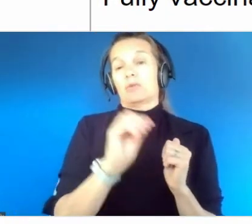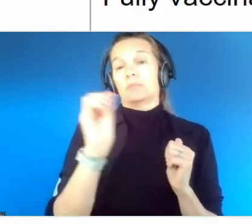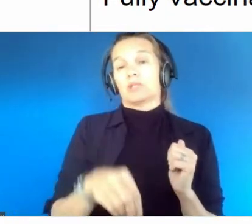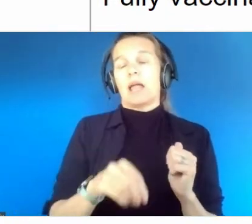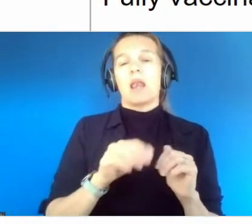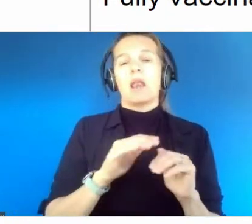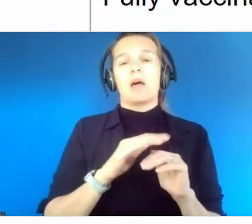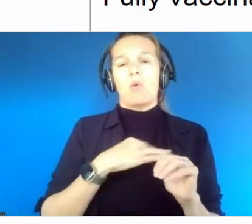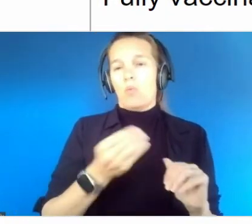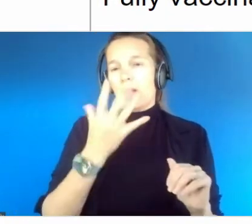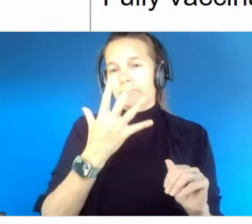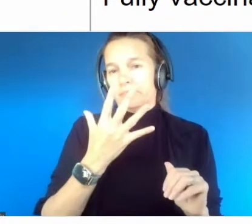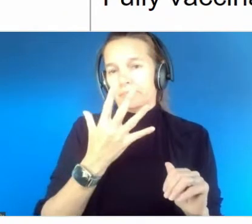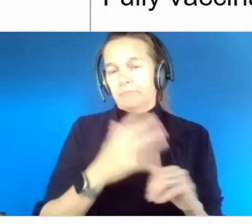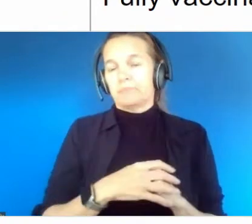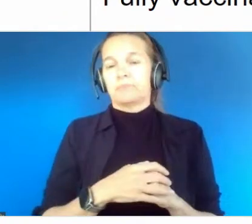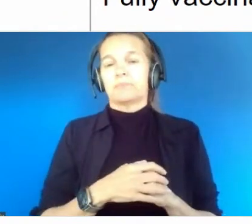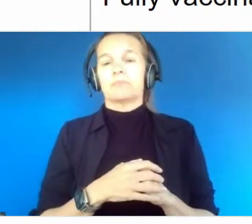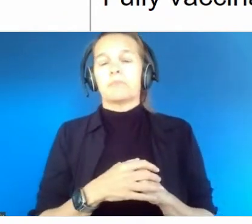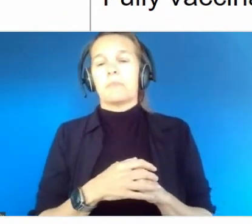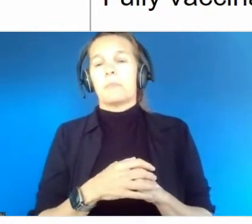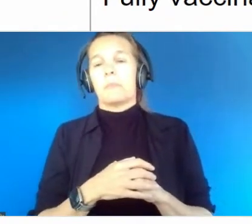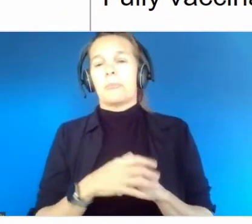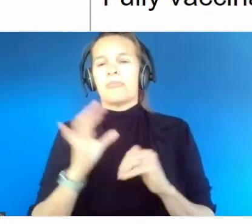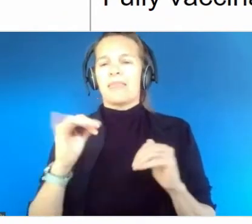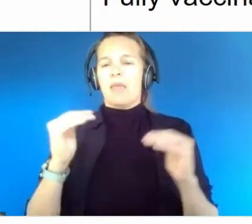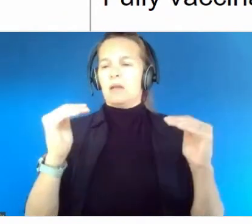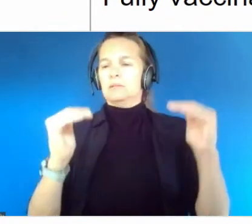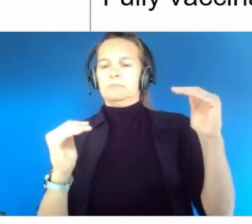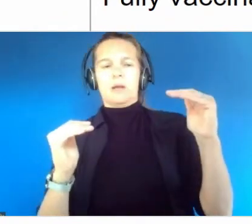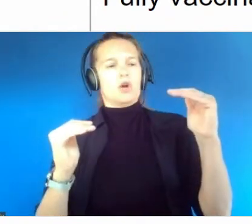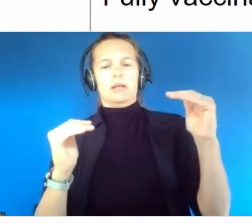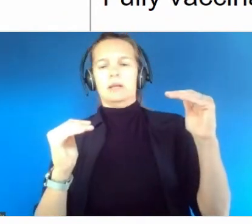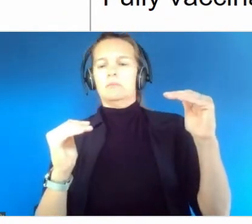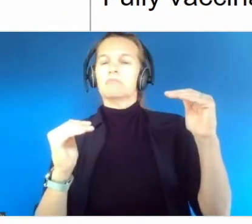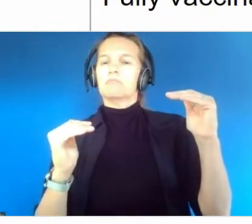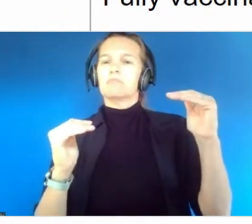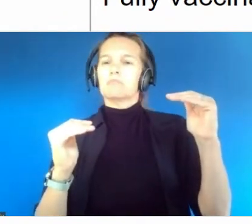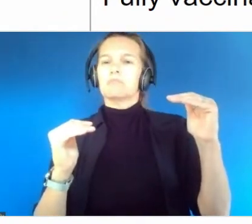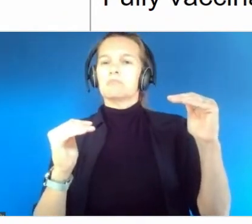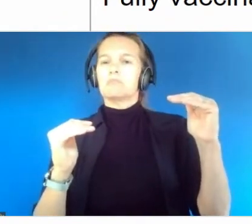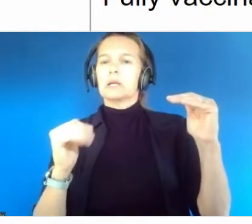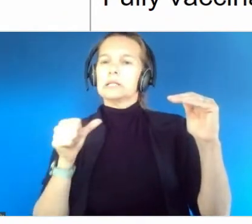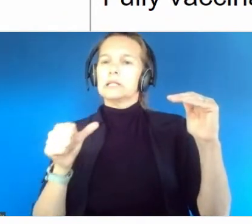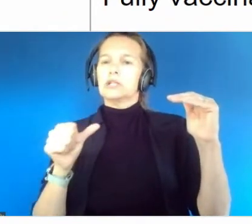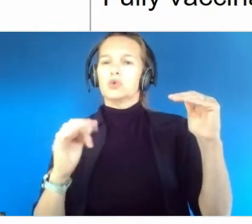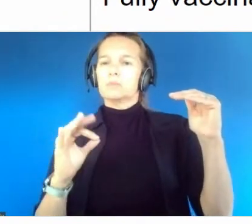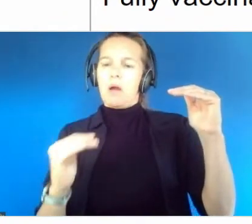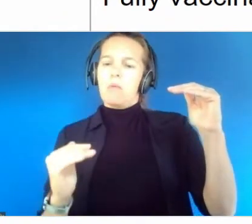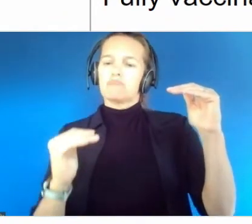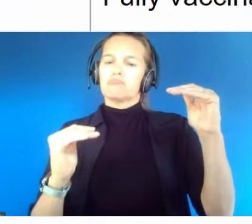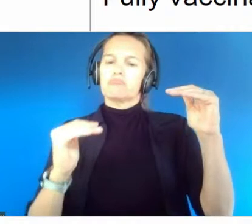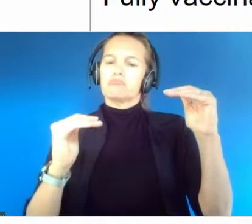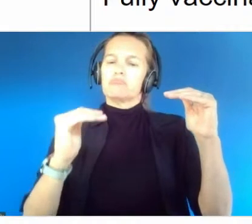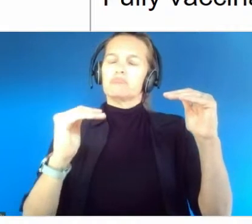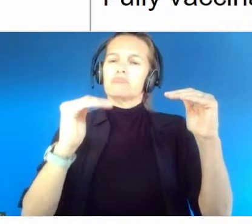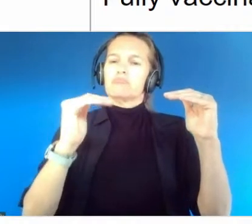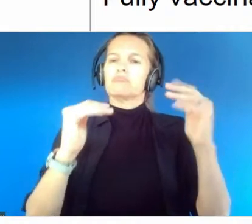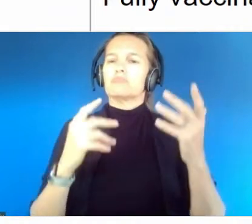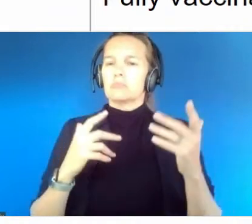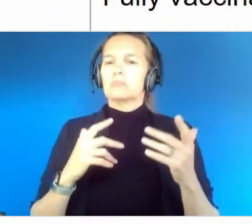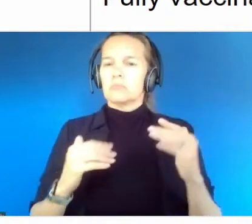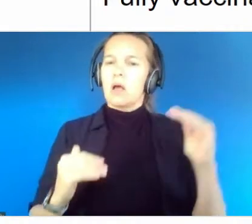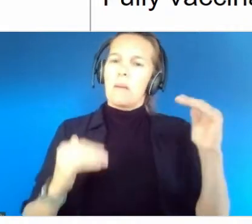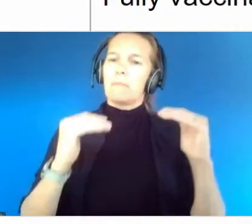non-Hispanic whites. This disparity continues, but it has been closing as we move forward. And